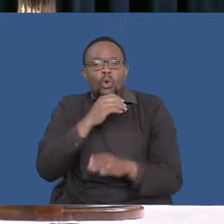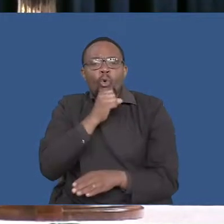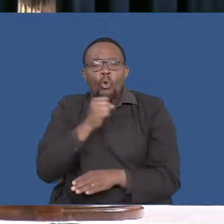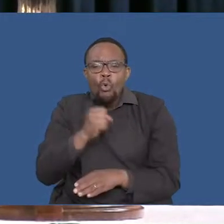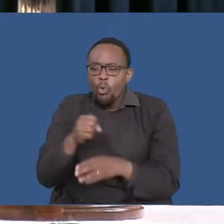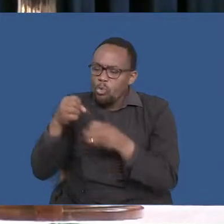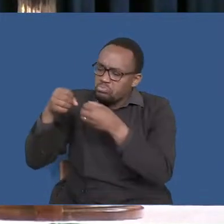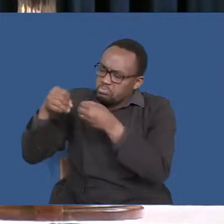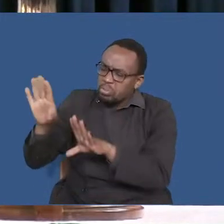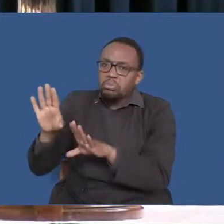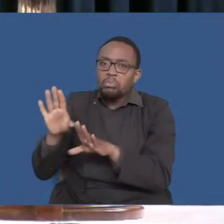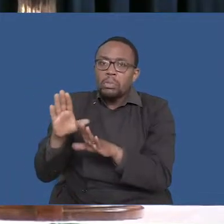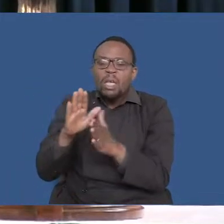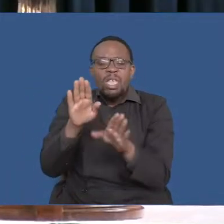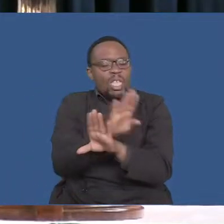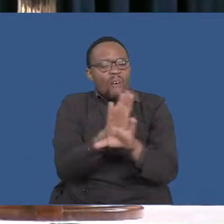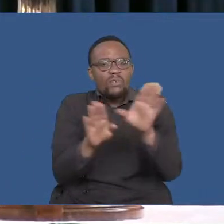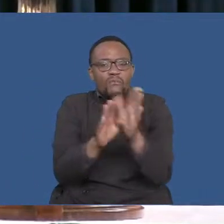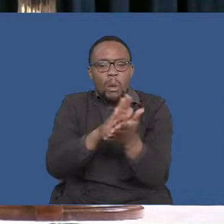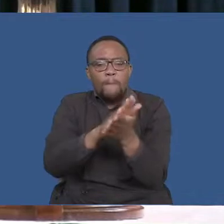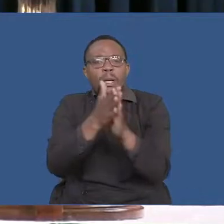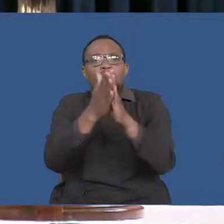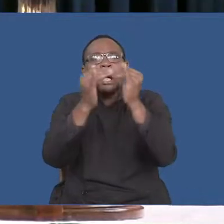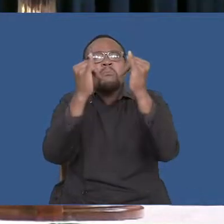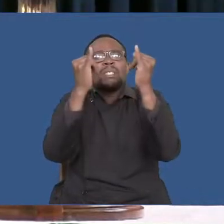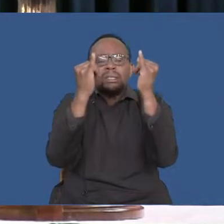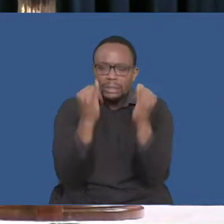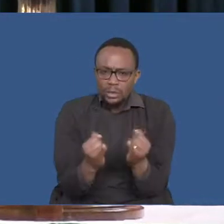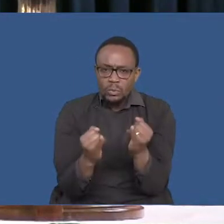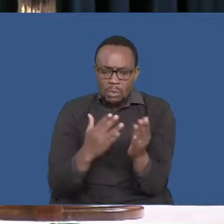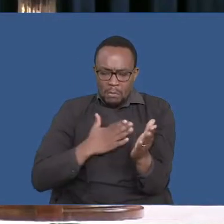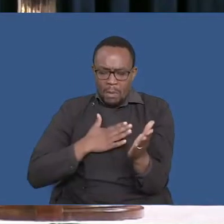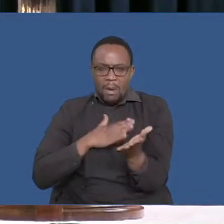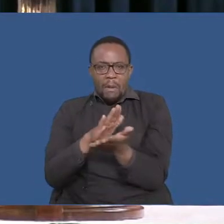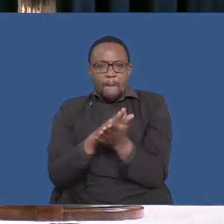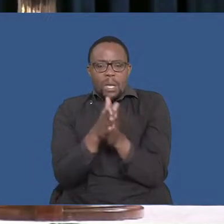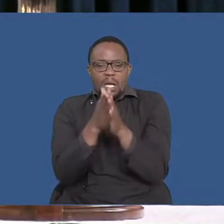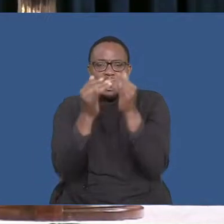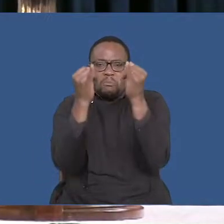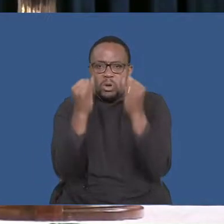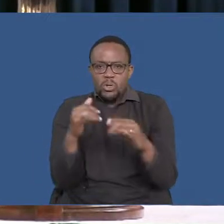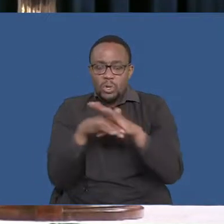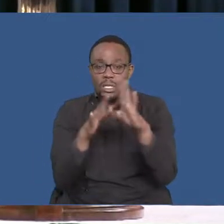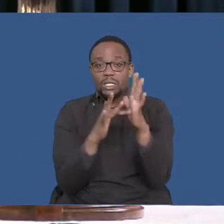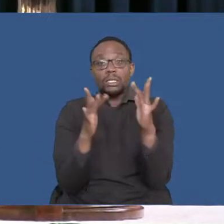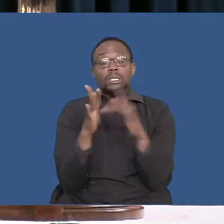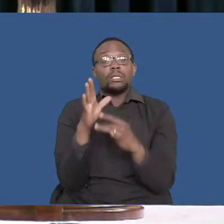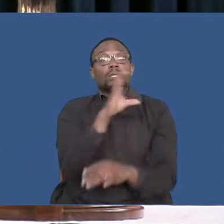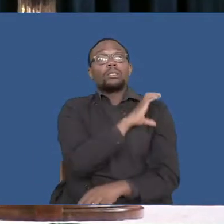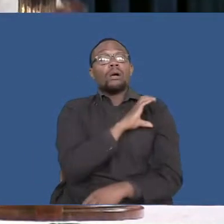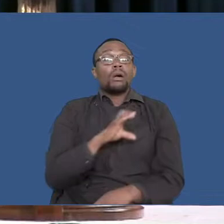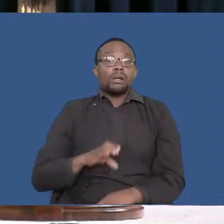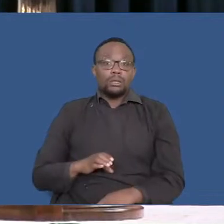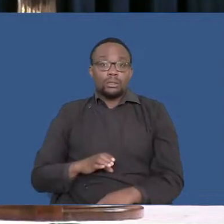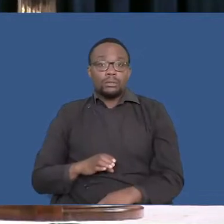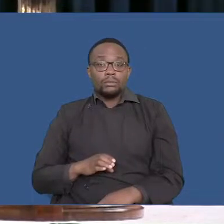Behold, all things have become new. That means he has made us new creatures in Jesus Christ. We